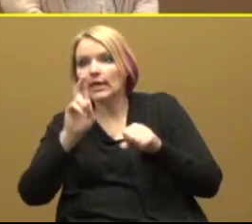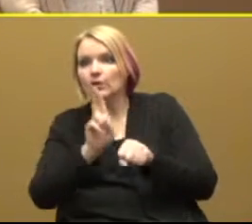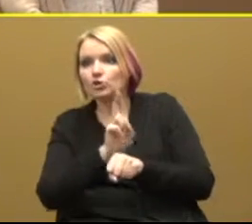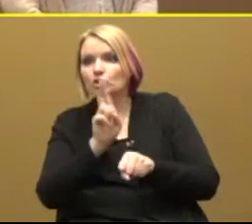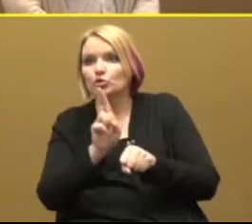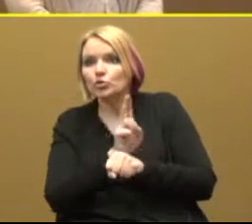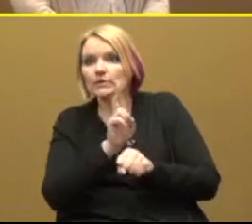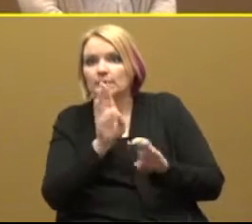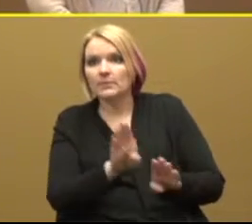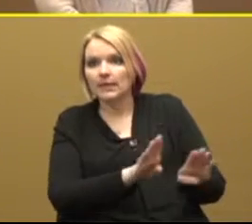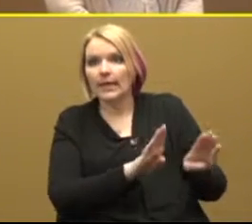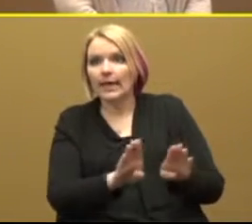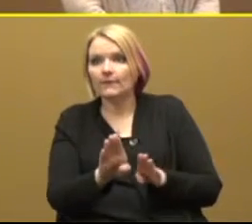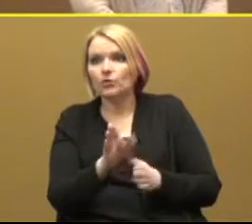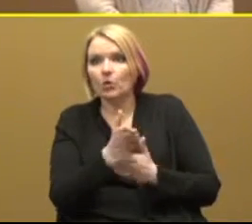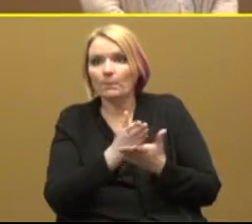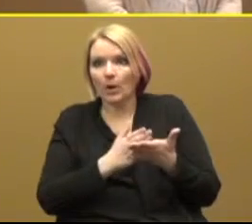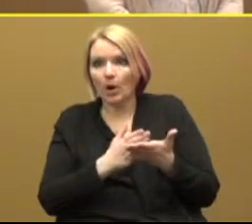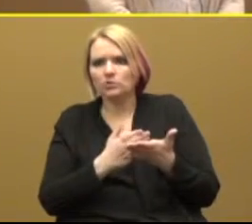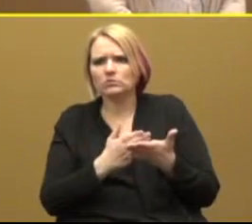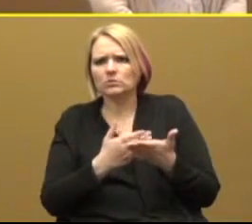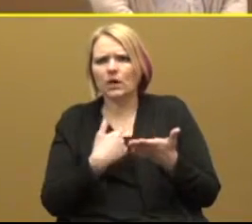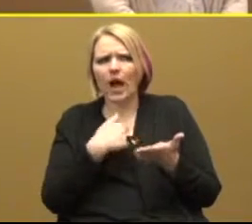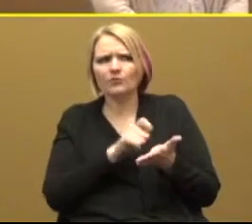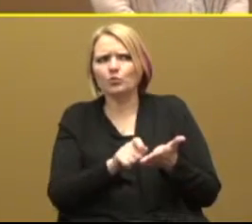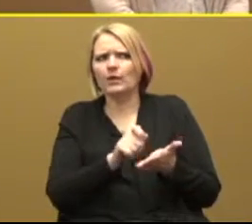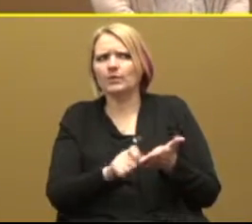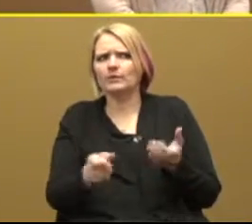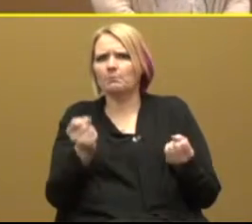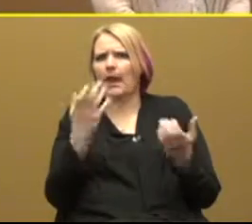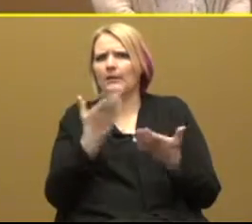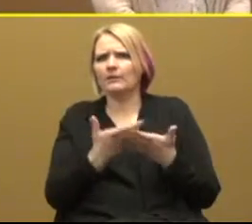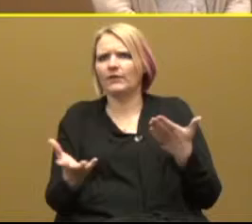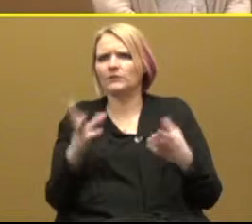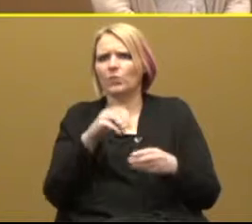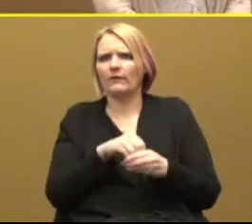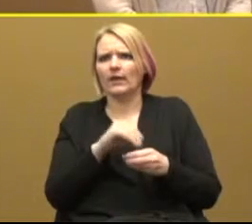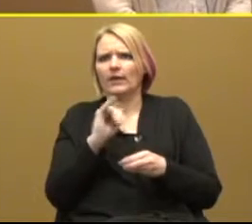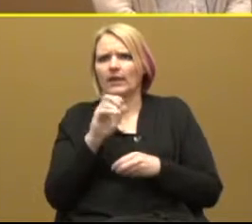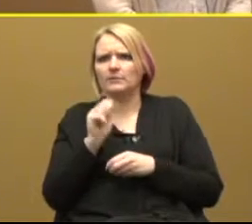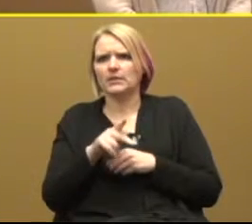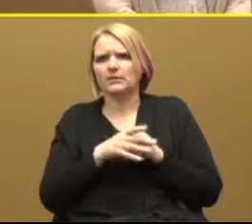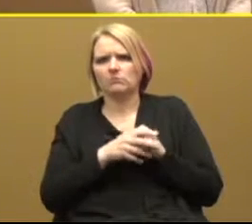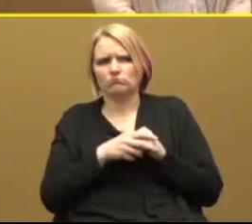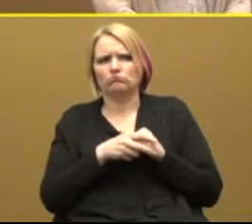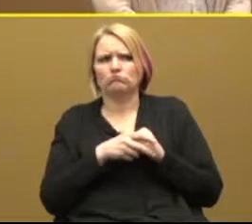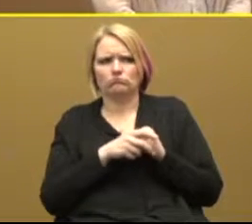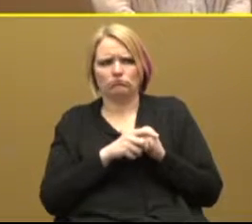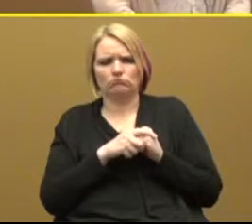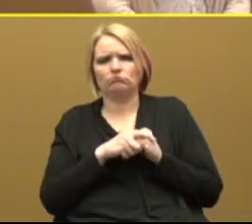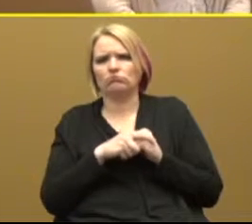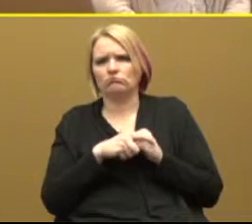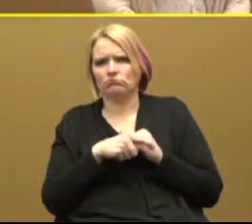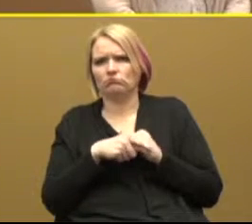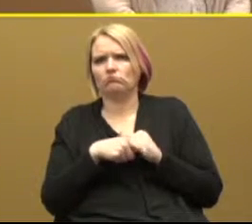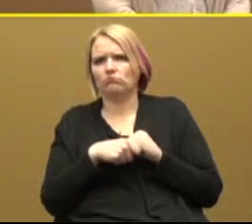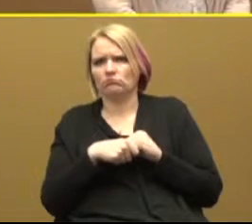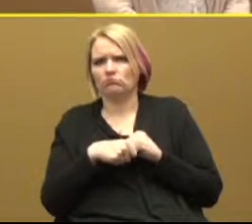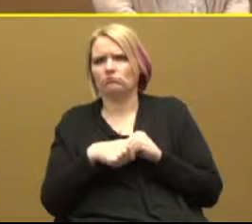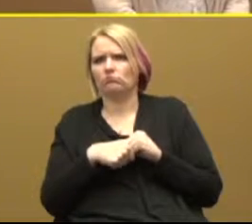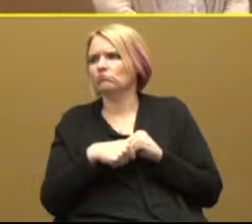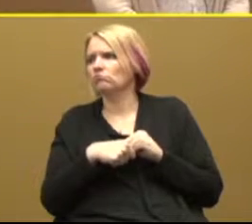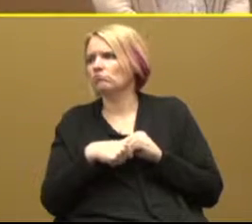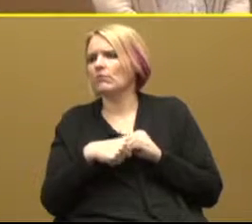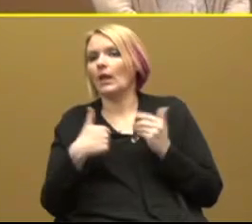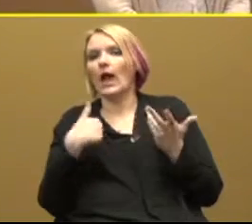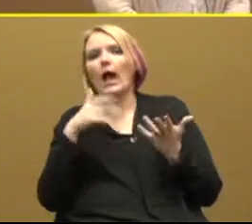using behavioral components, I've written in all kinds of things into IEPs. So I would find out what